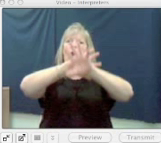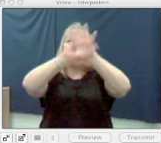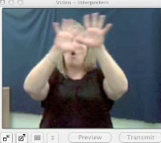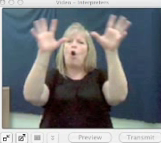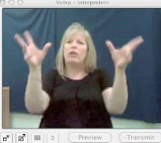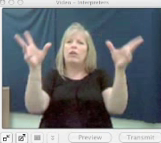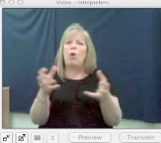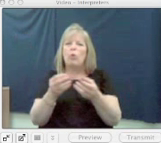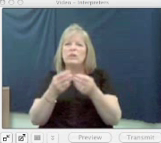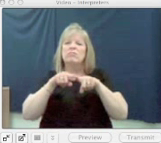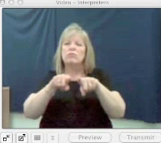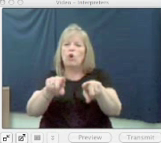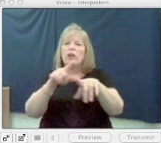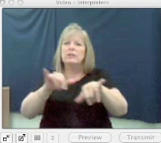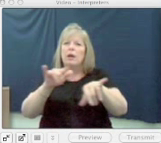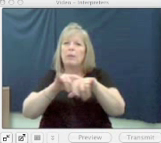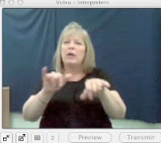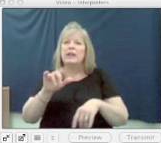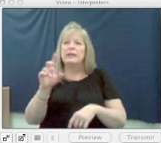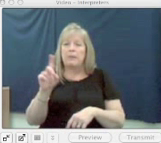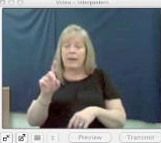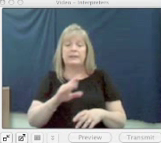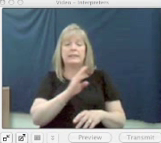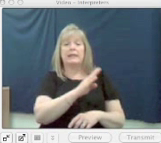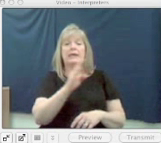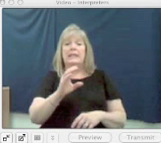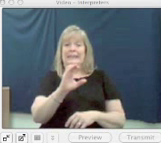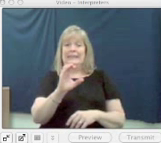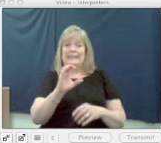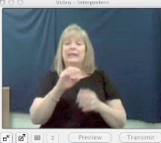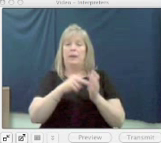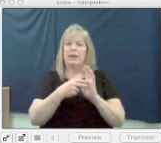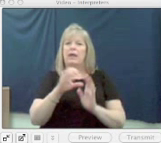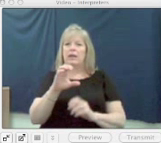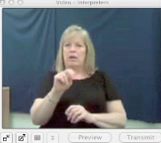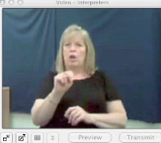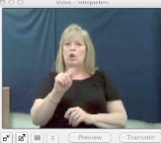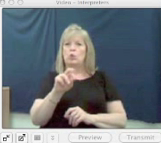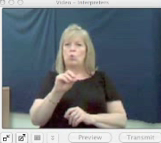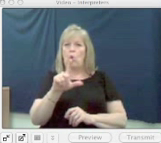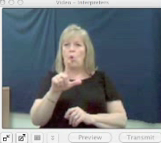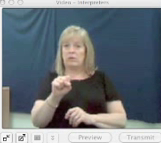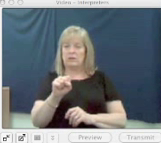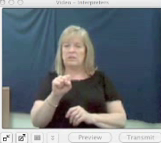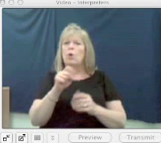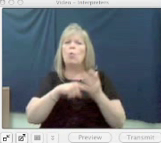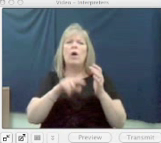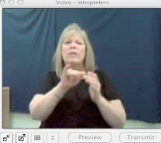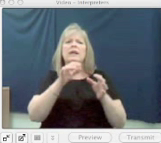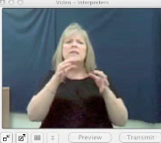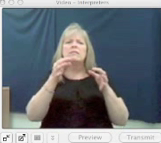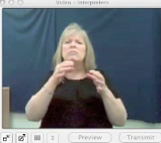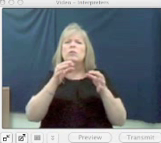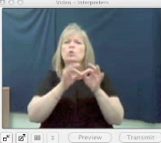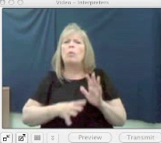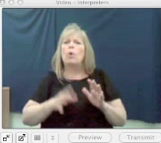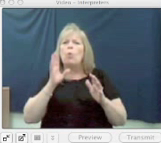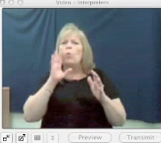The C, the first C, is meant to convey controls. What was the control decision the interpreter made, even if that decision is to do